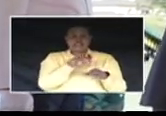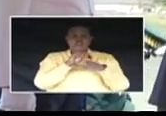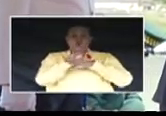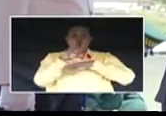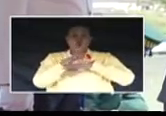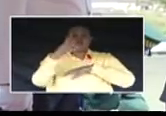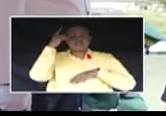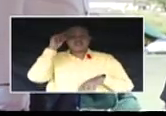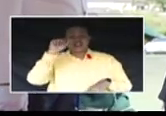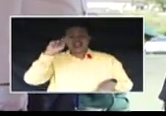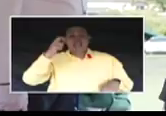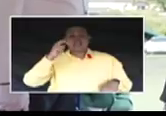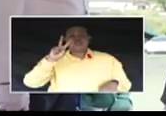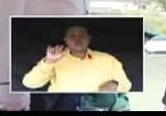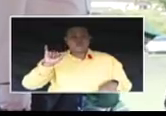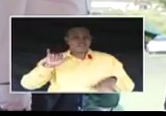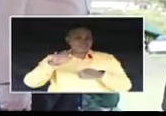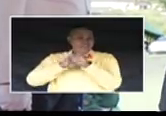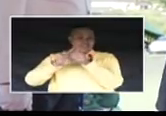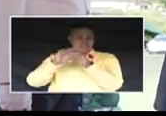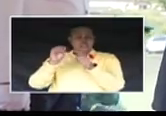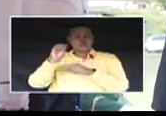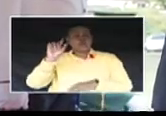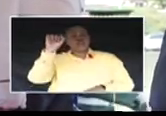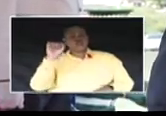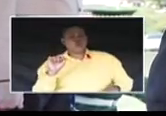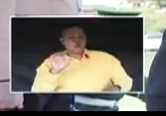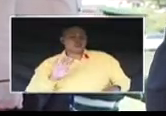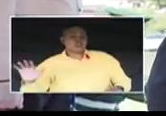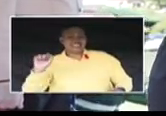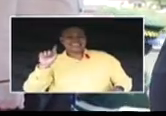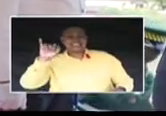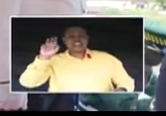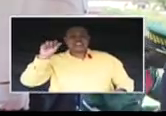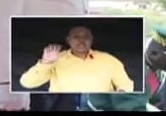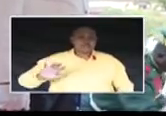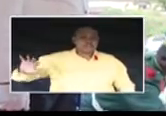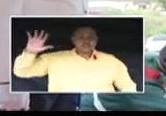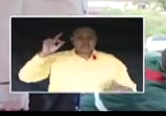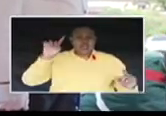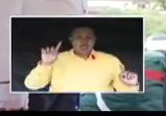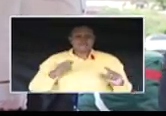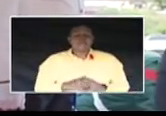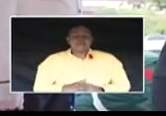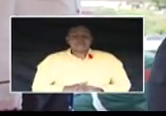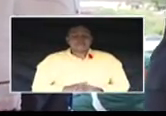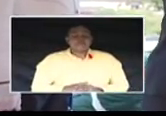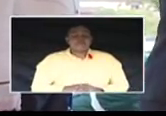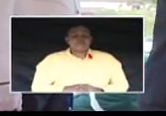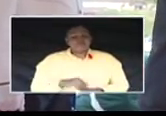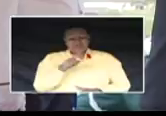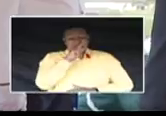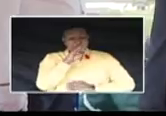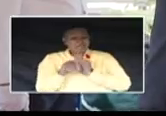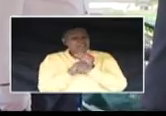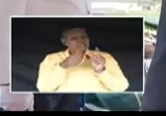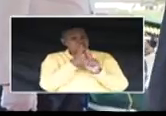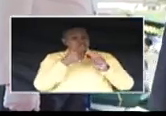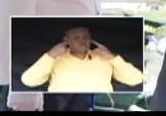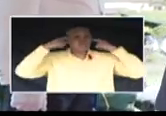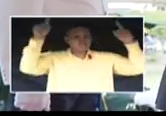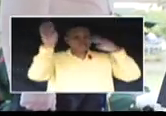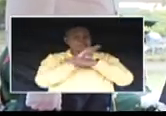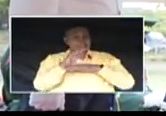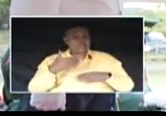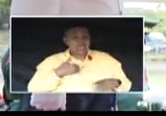the Anchovy division in the Southern St. James constituency. And he's also a successful